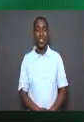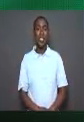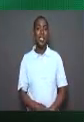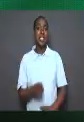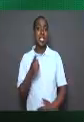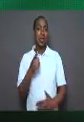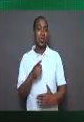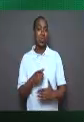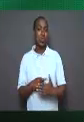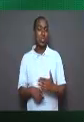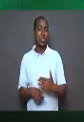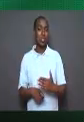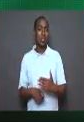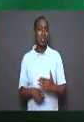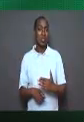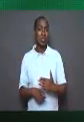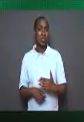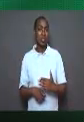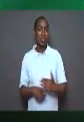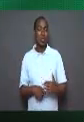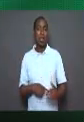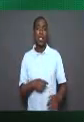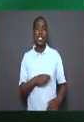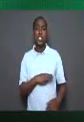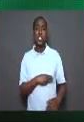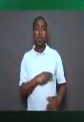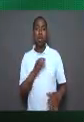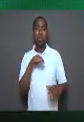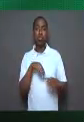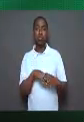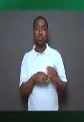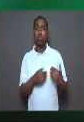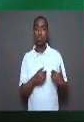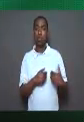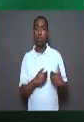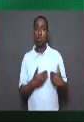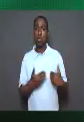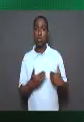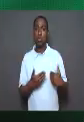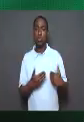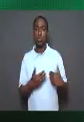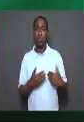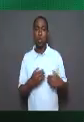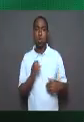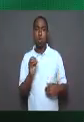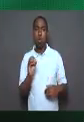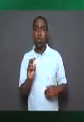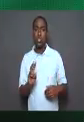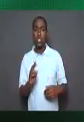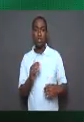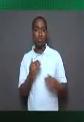As a result of tar buildup, the afflicted person is always short of